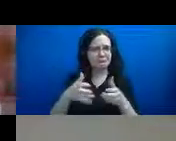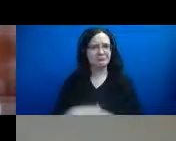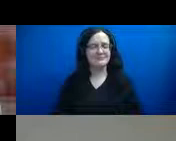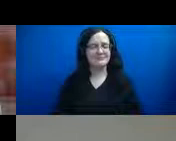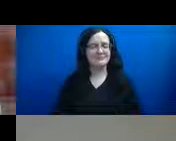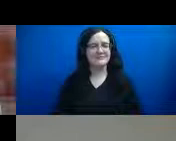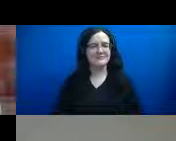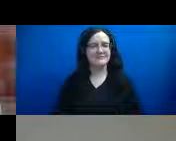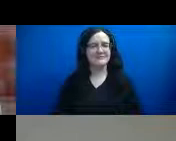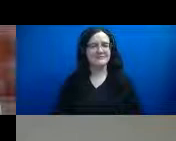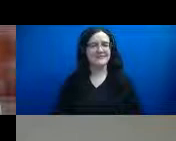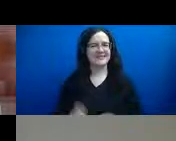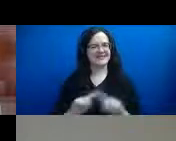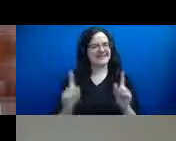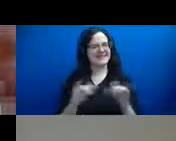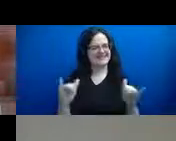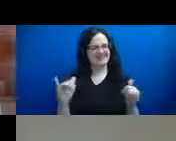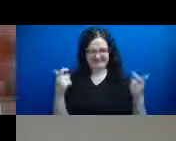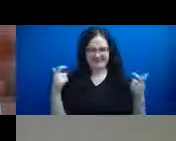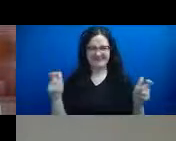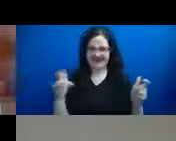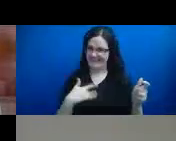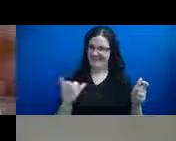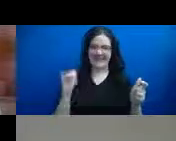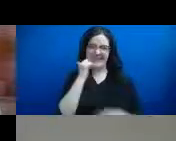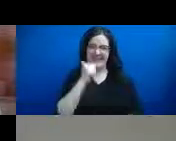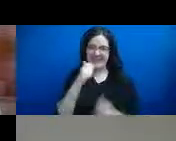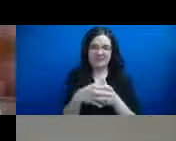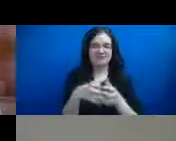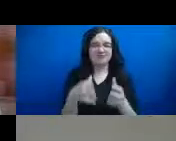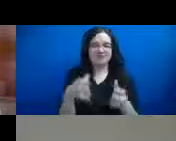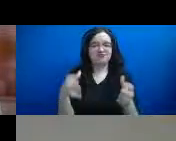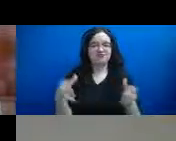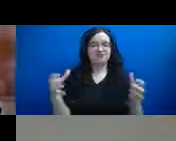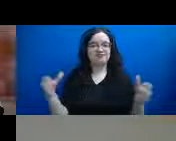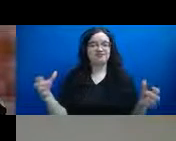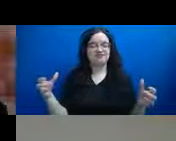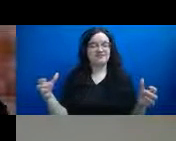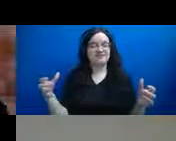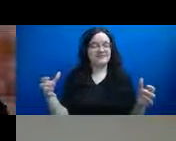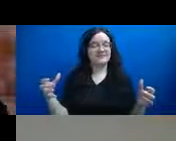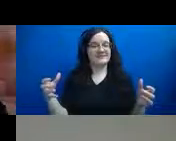but at the same time very big. And I feel like it's getting bigger every day regarding the